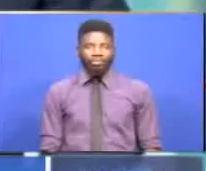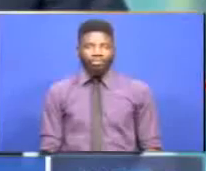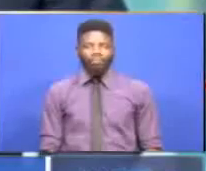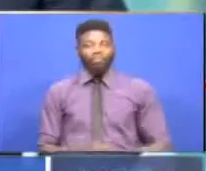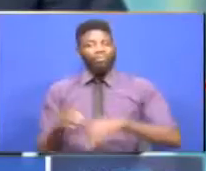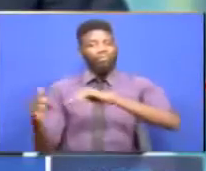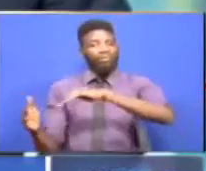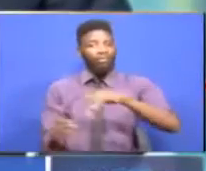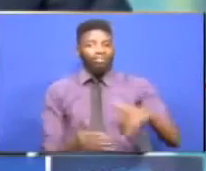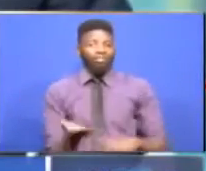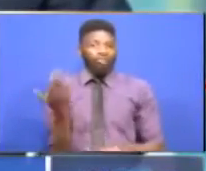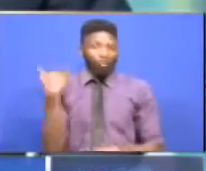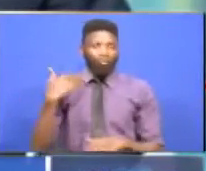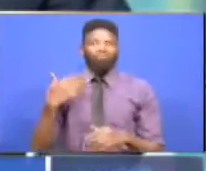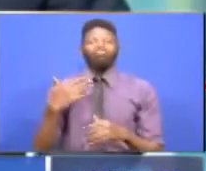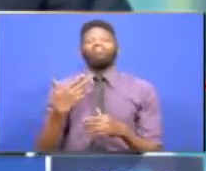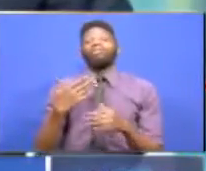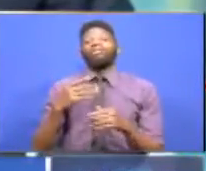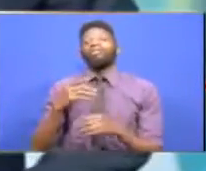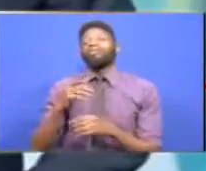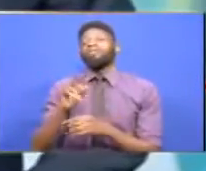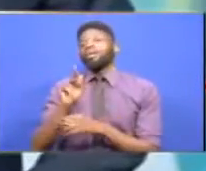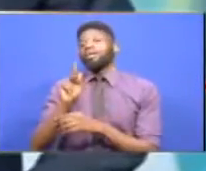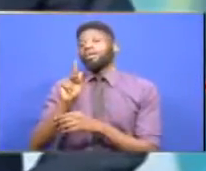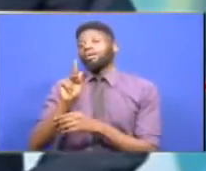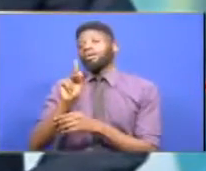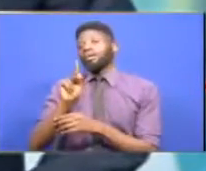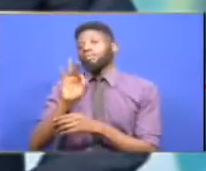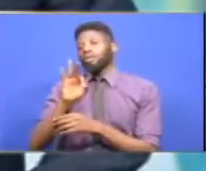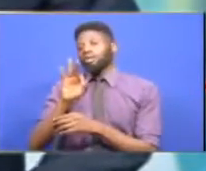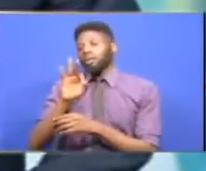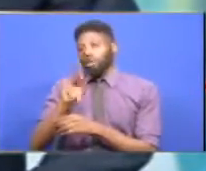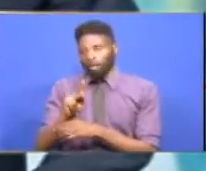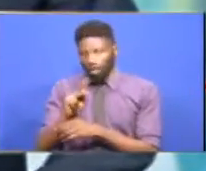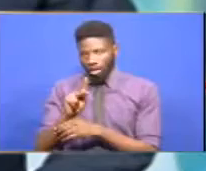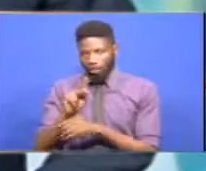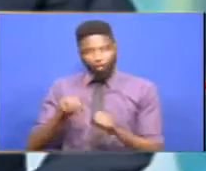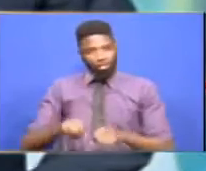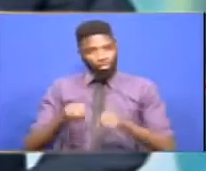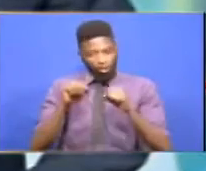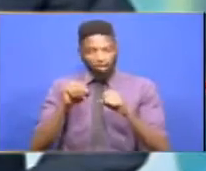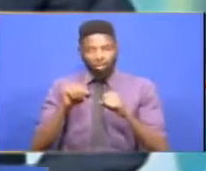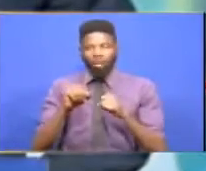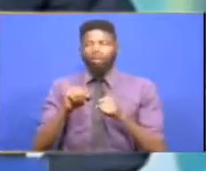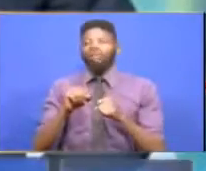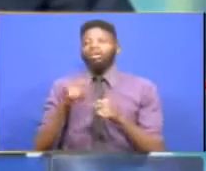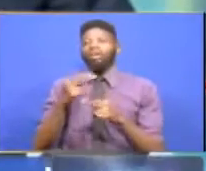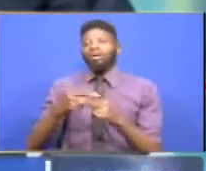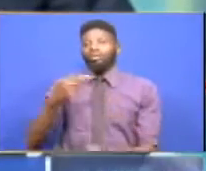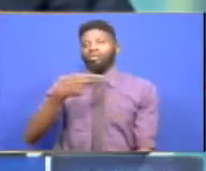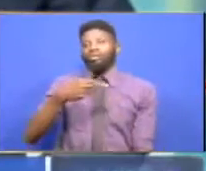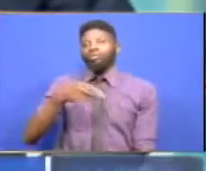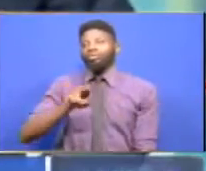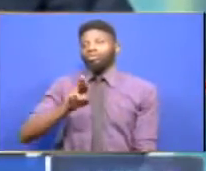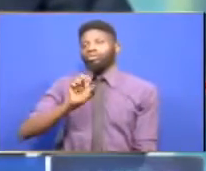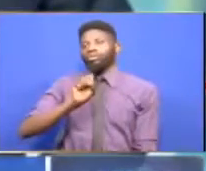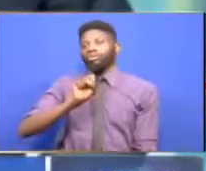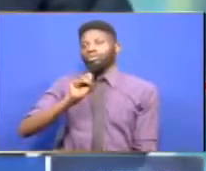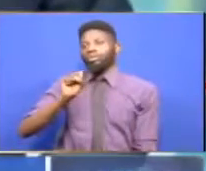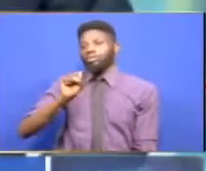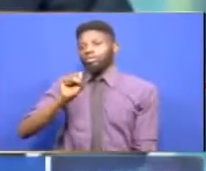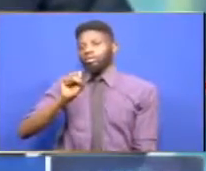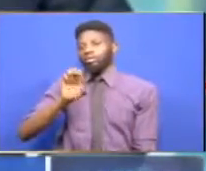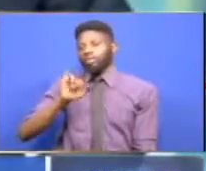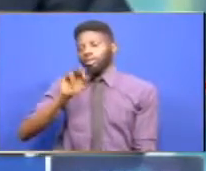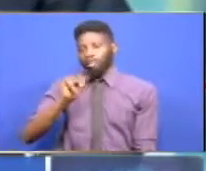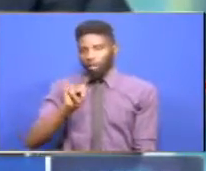Elsewhere, former Football Kenya Federation FKF Nairobi branch chairman Hussein Bashir has challenged Kenyan clubs to educate their